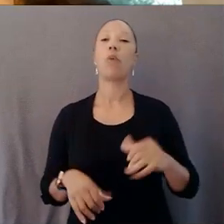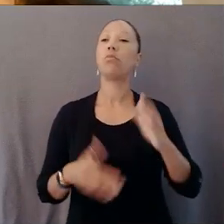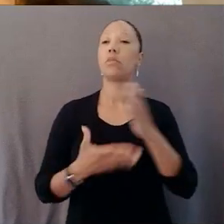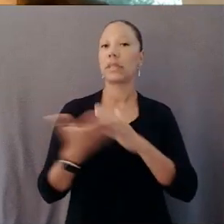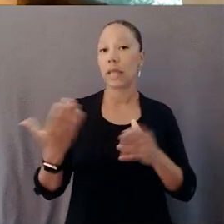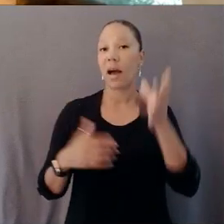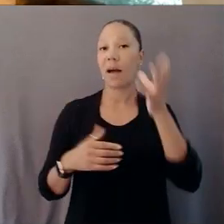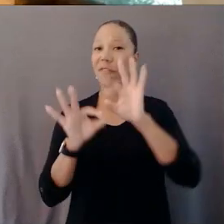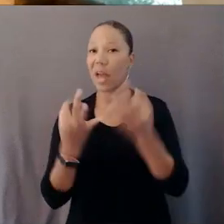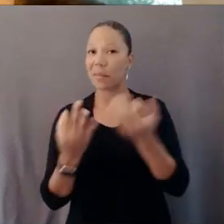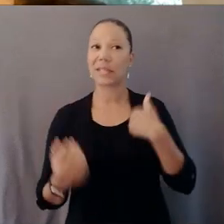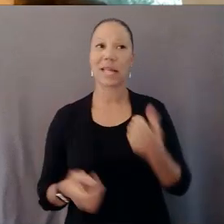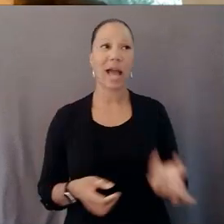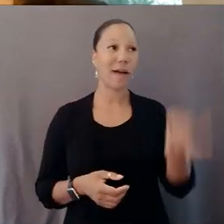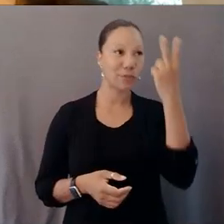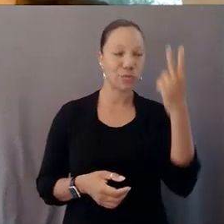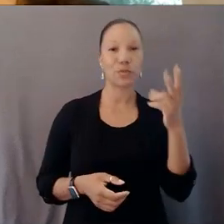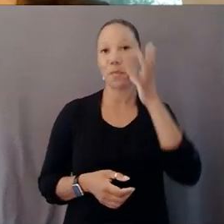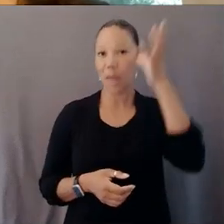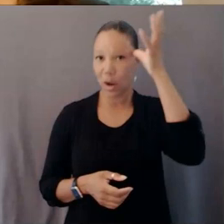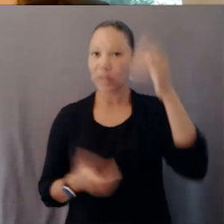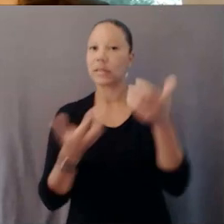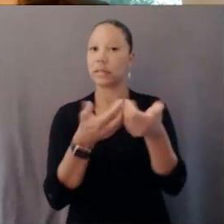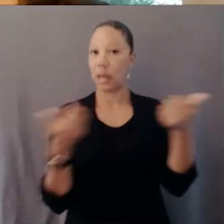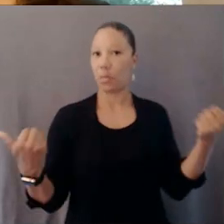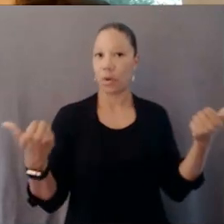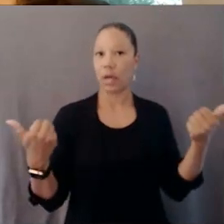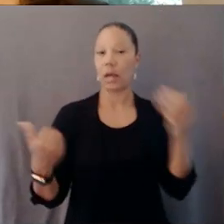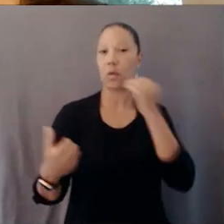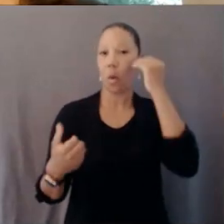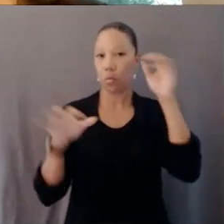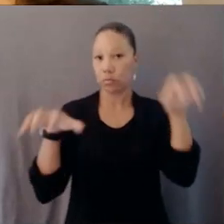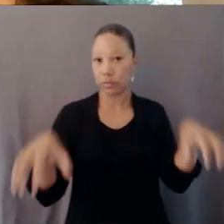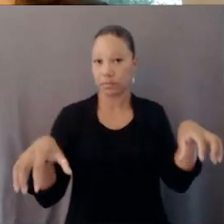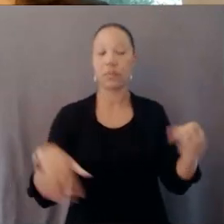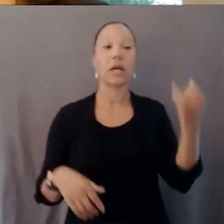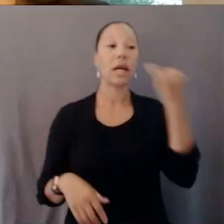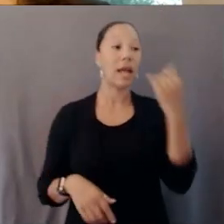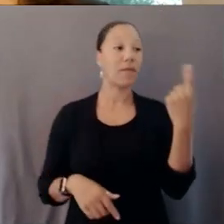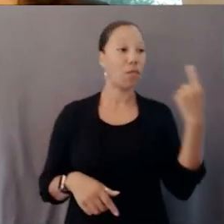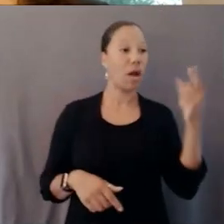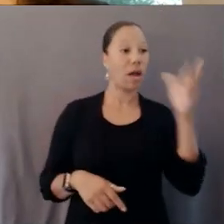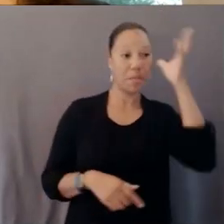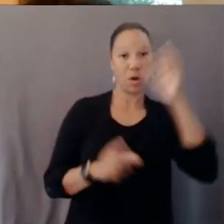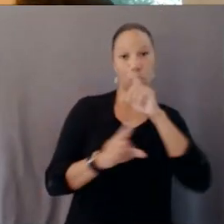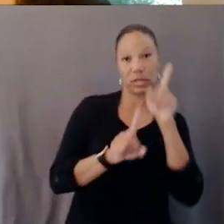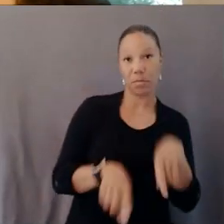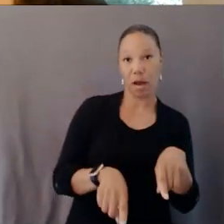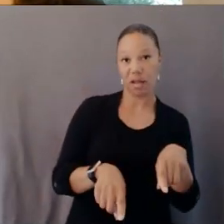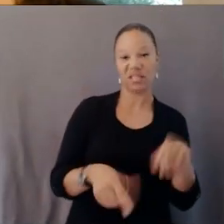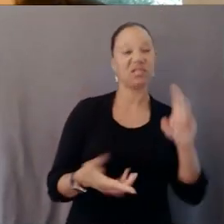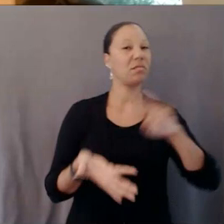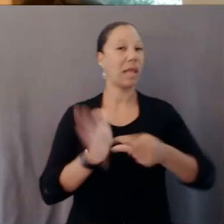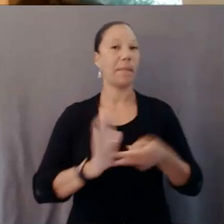2 parents that are in the family. So if one parent responds to the survey, then it's